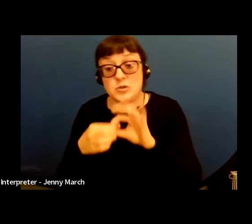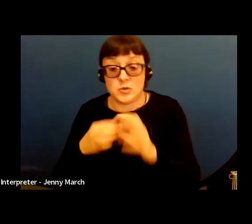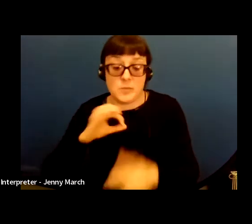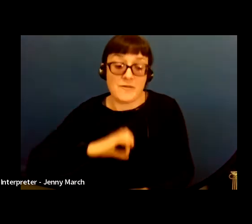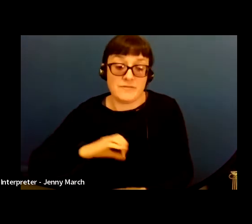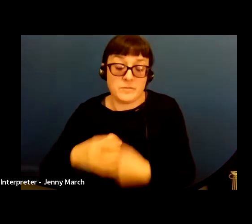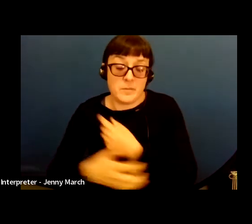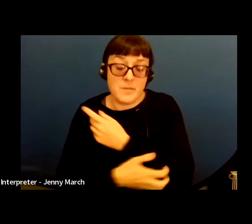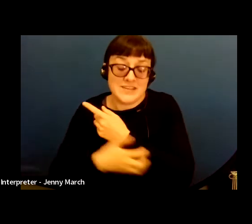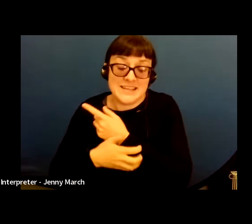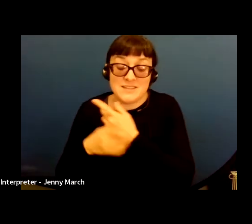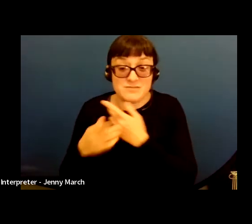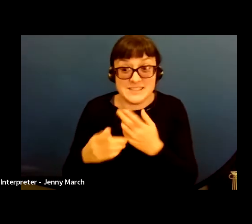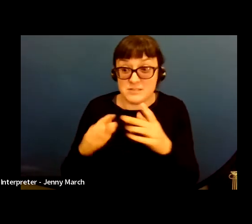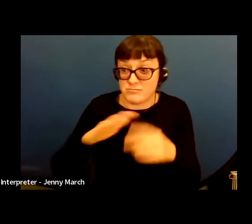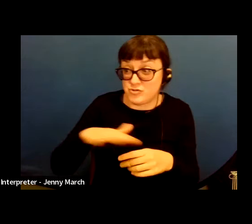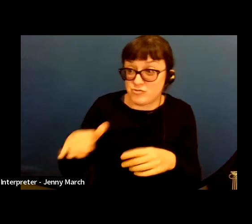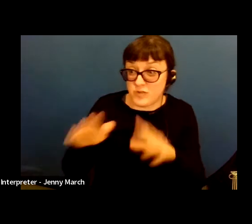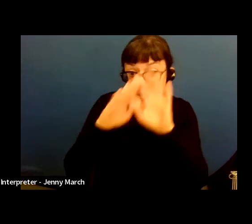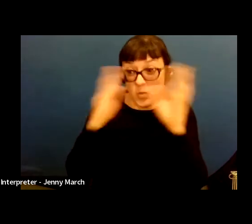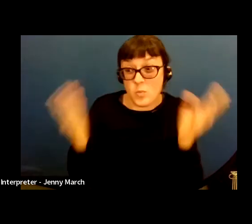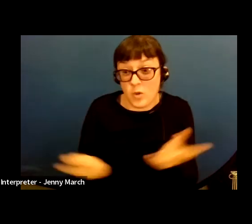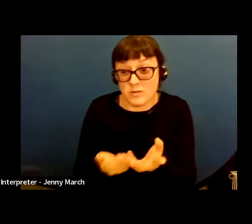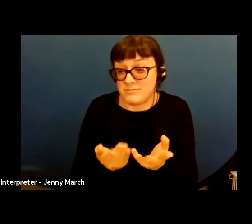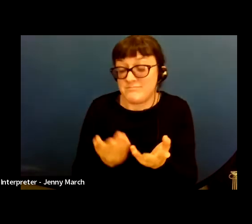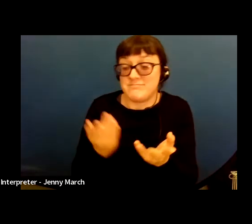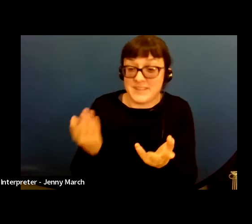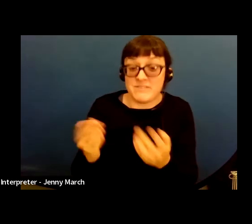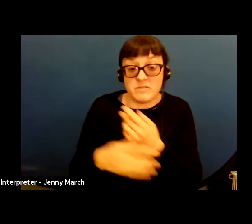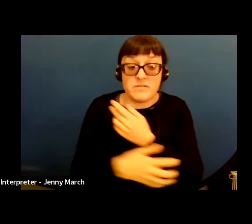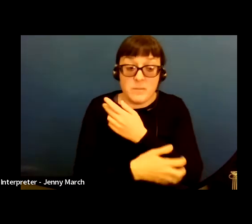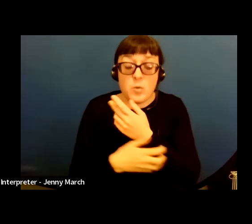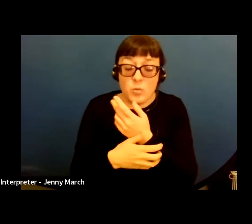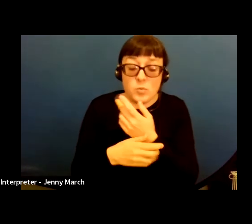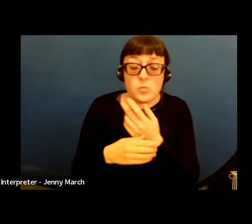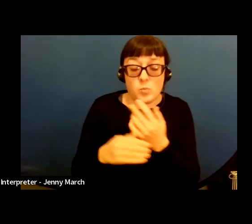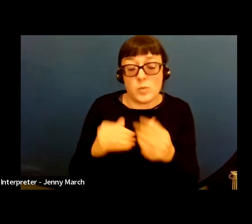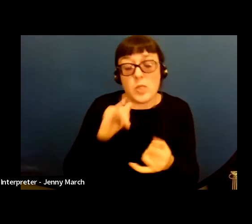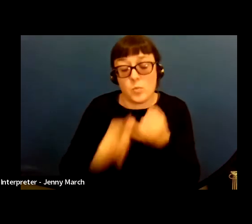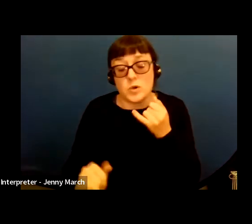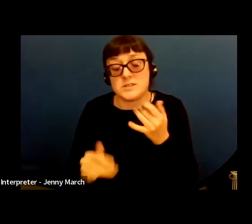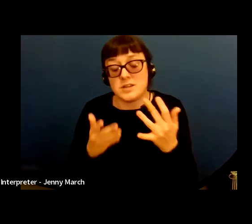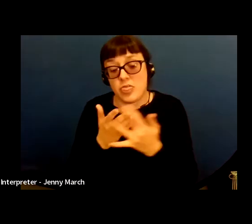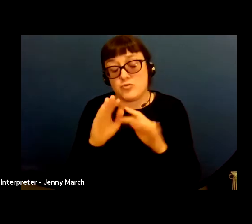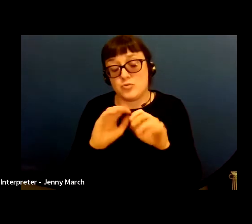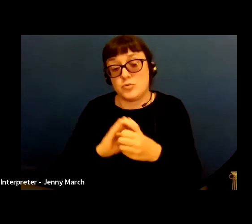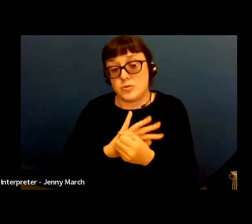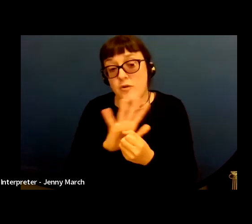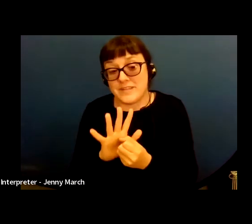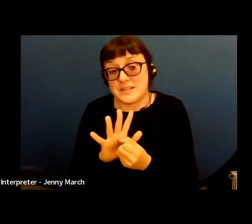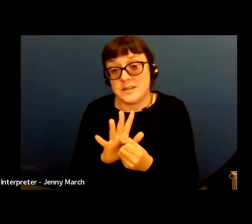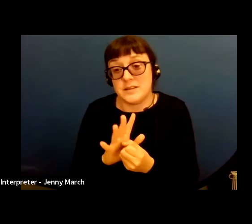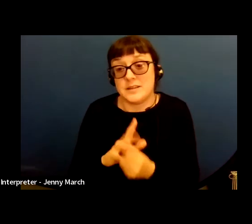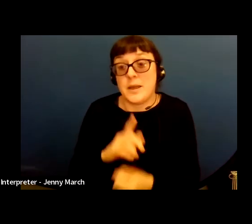globally, regardless of their geography, will be worse off, generally speaking, during the pandemic. And yet we have this